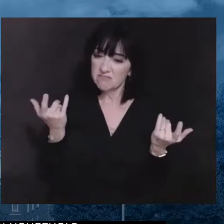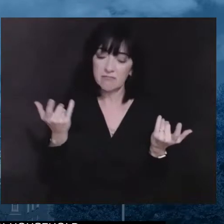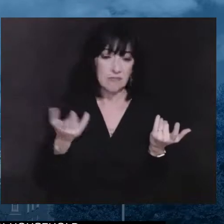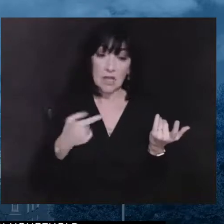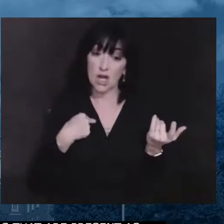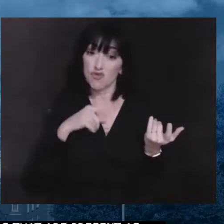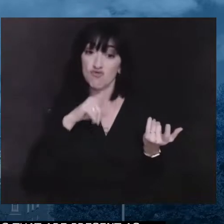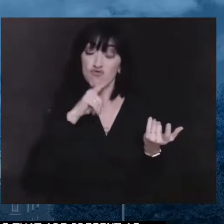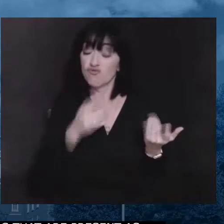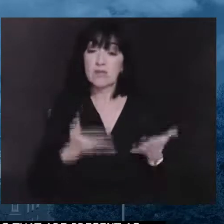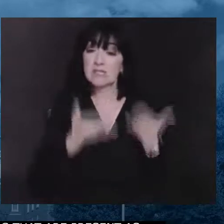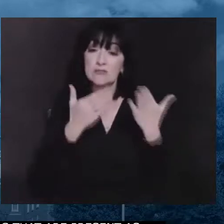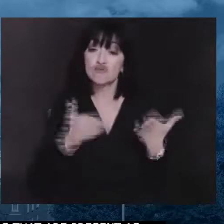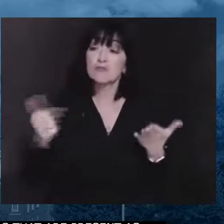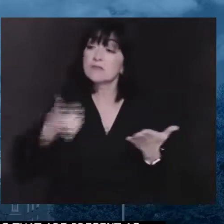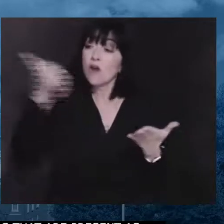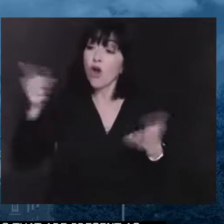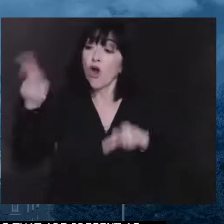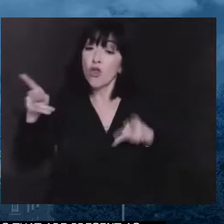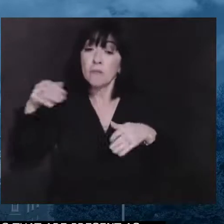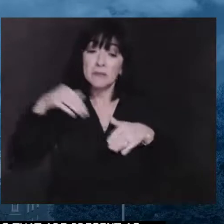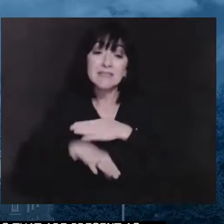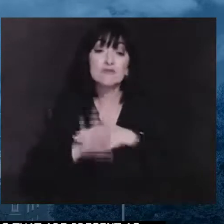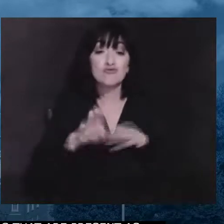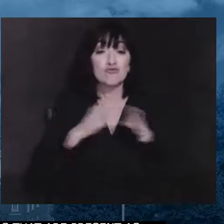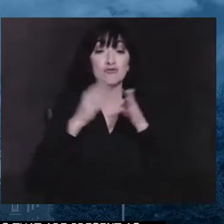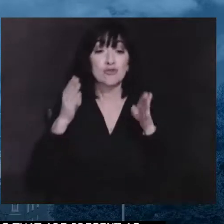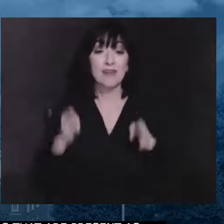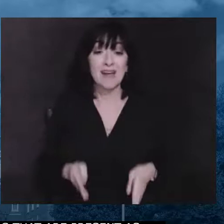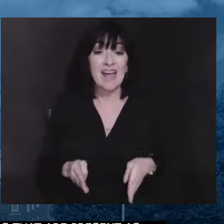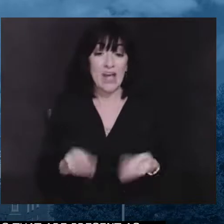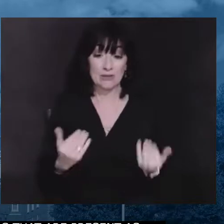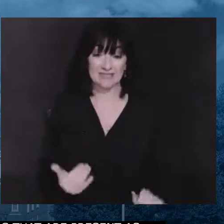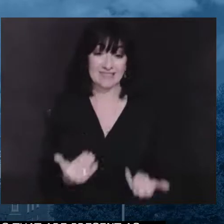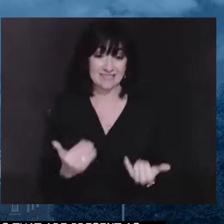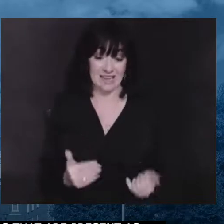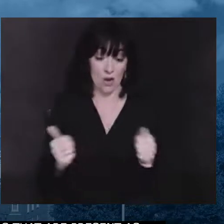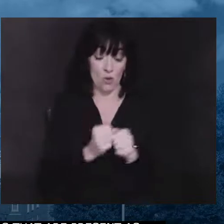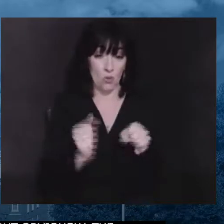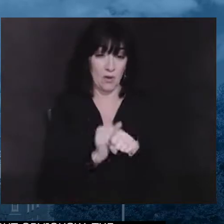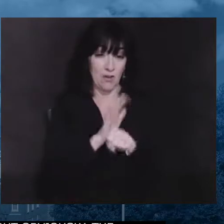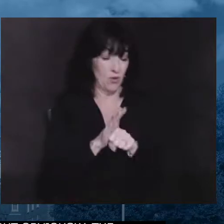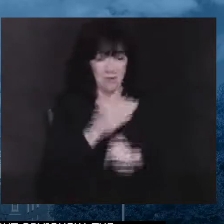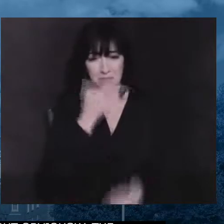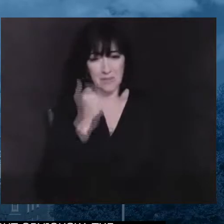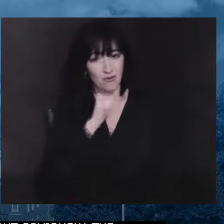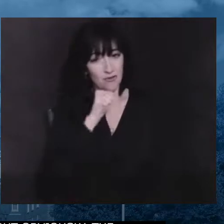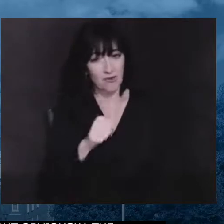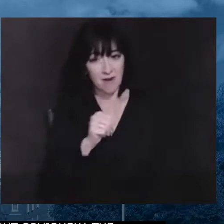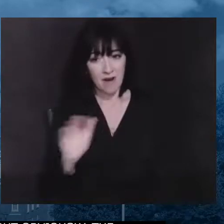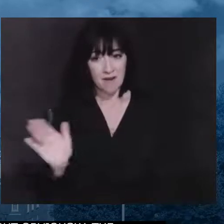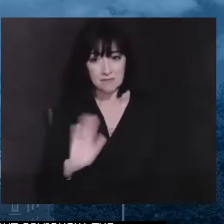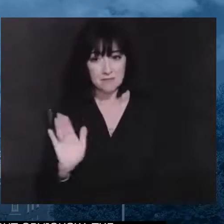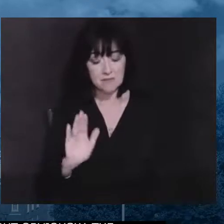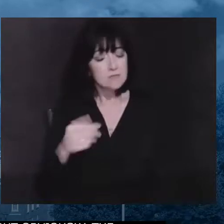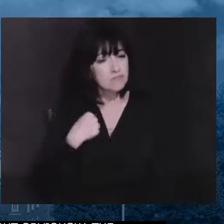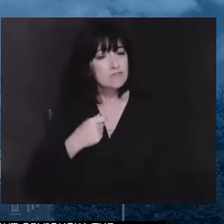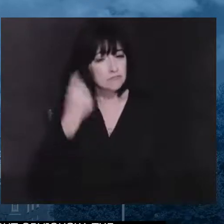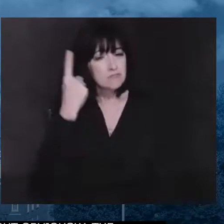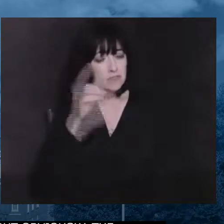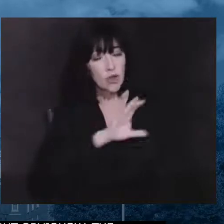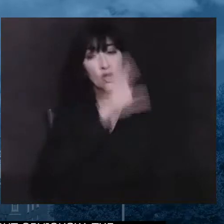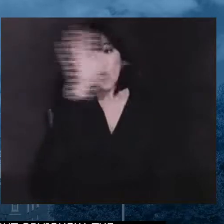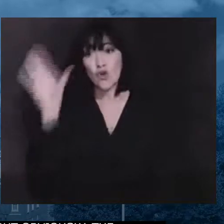but obviously the recognition that this is a special time of the year. My advice is just like, we know how special it is, but let's